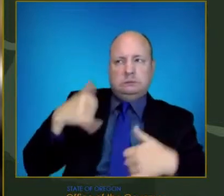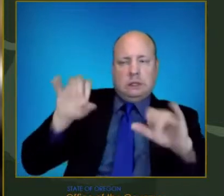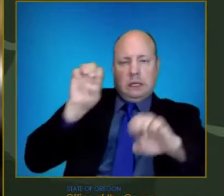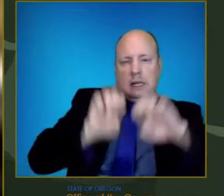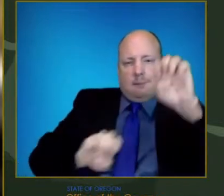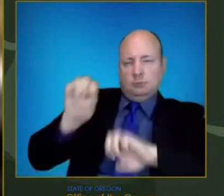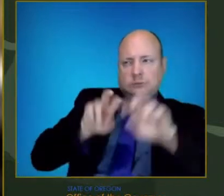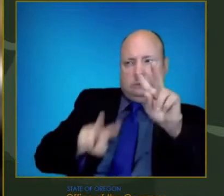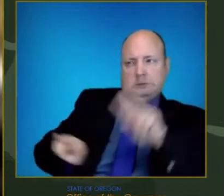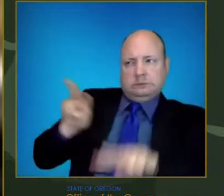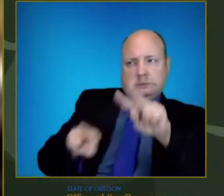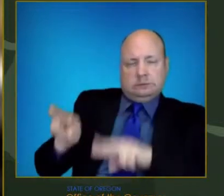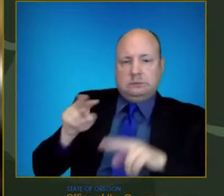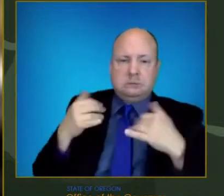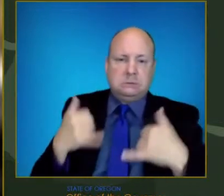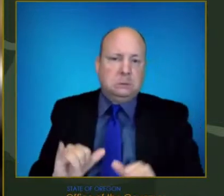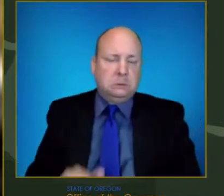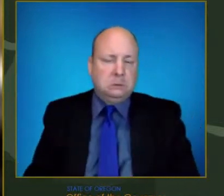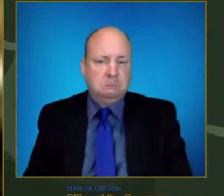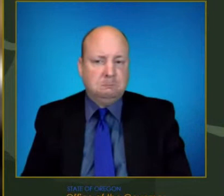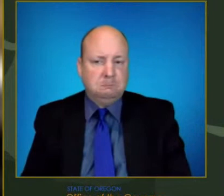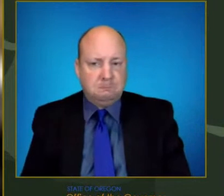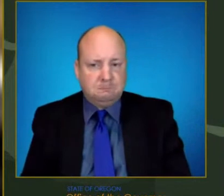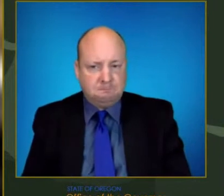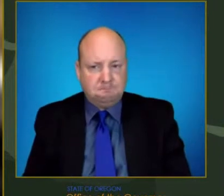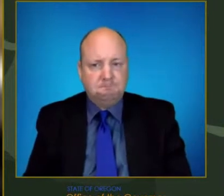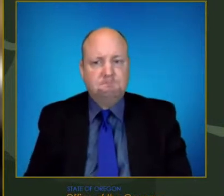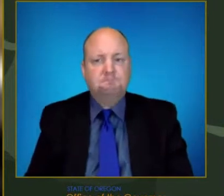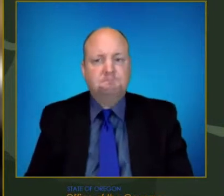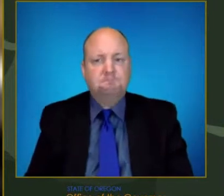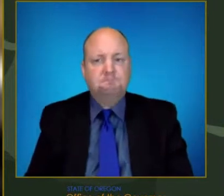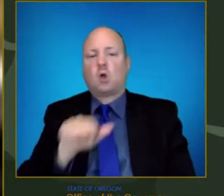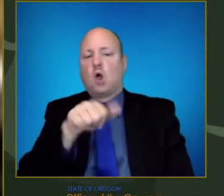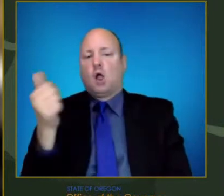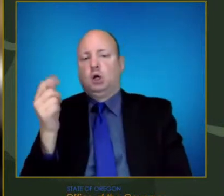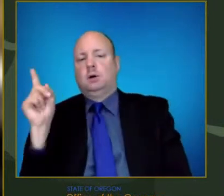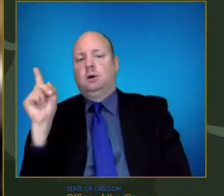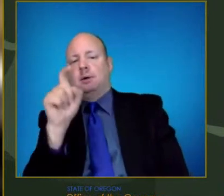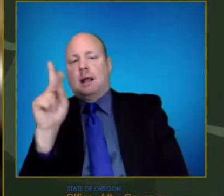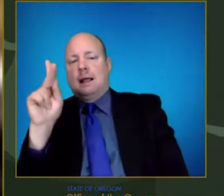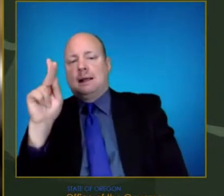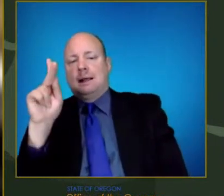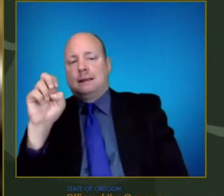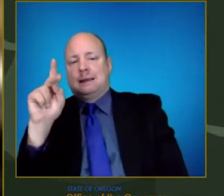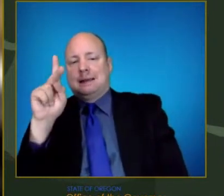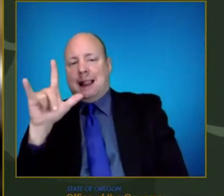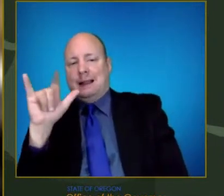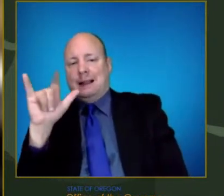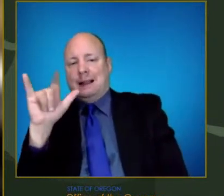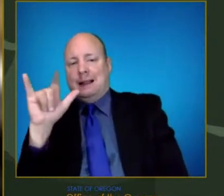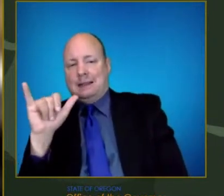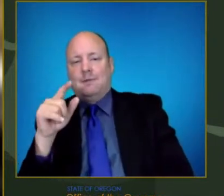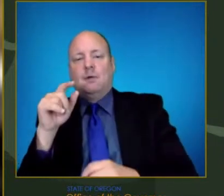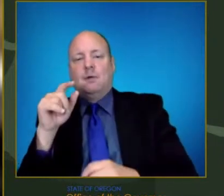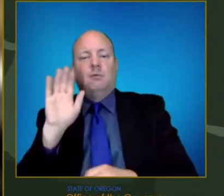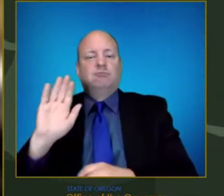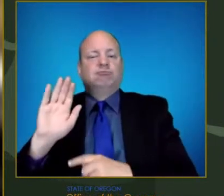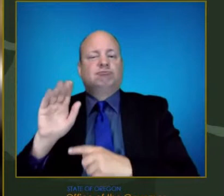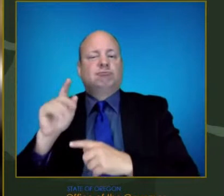Thanks, Mike. We'll go next to Kelly Azar with K2. Go ahead, Kelly.